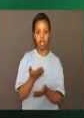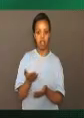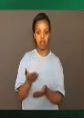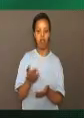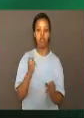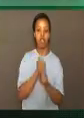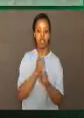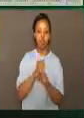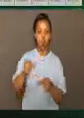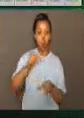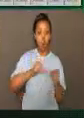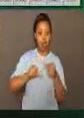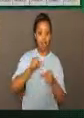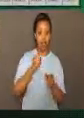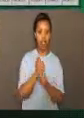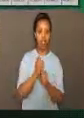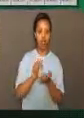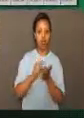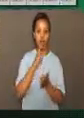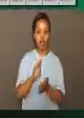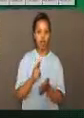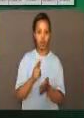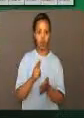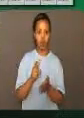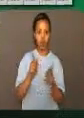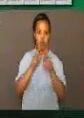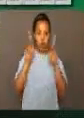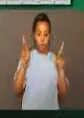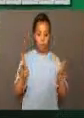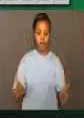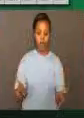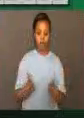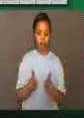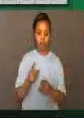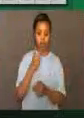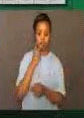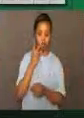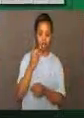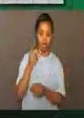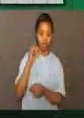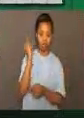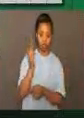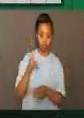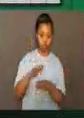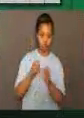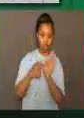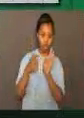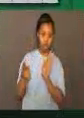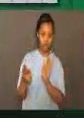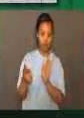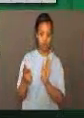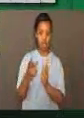atom. If we look at the diagram of the periodic table, we